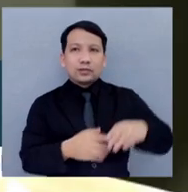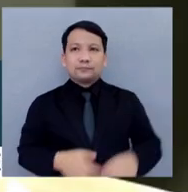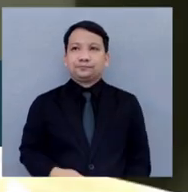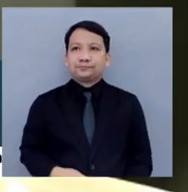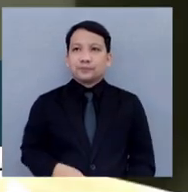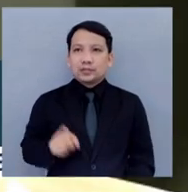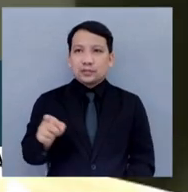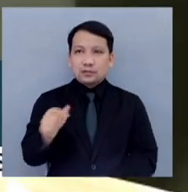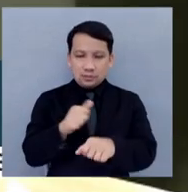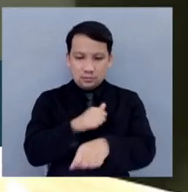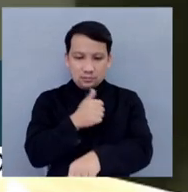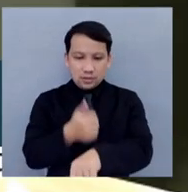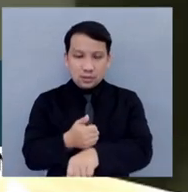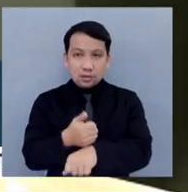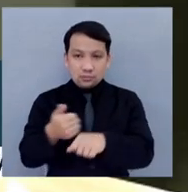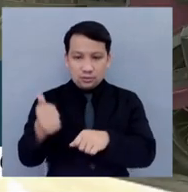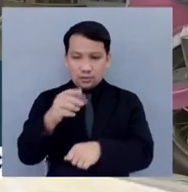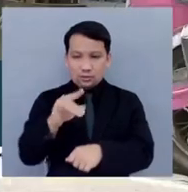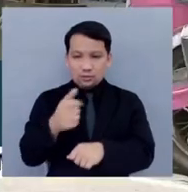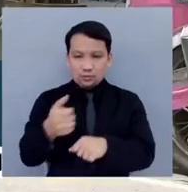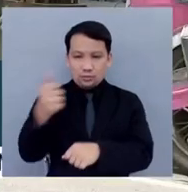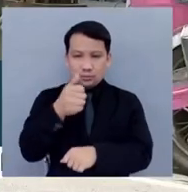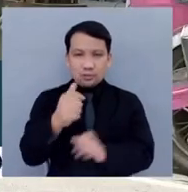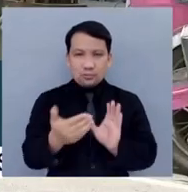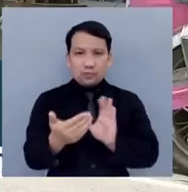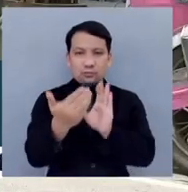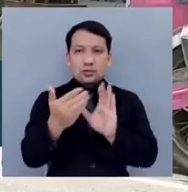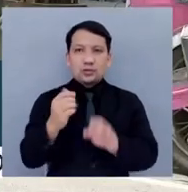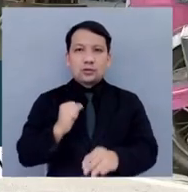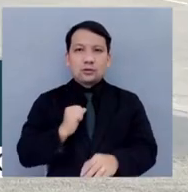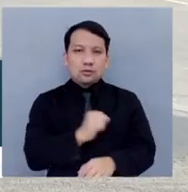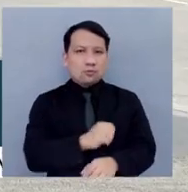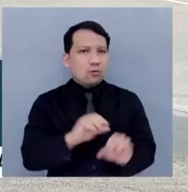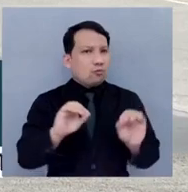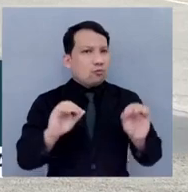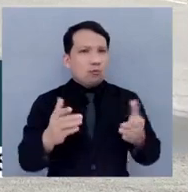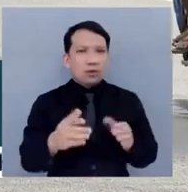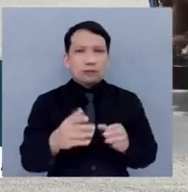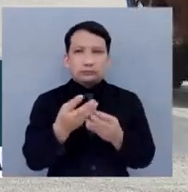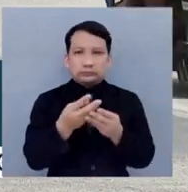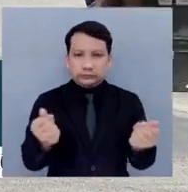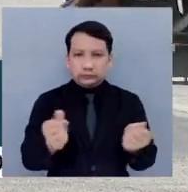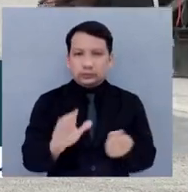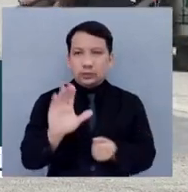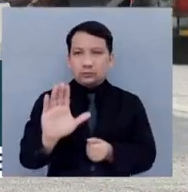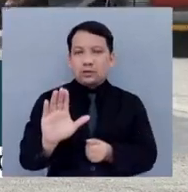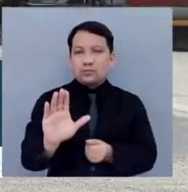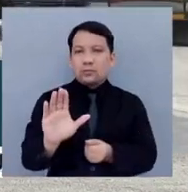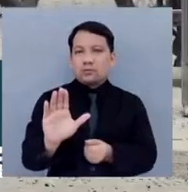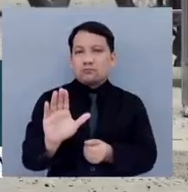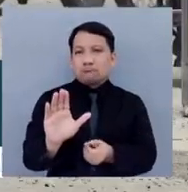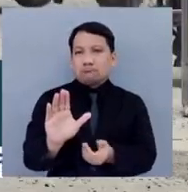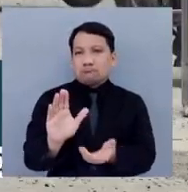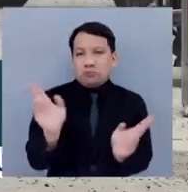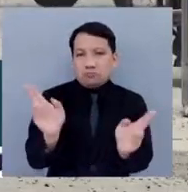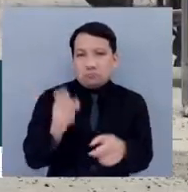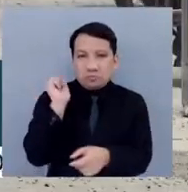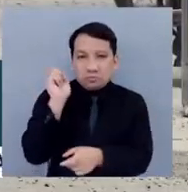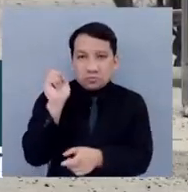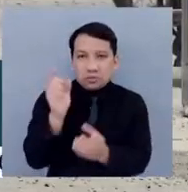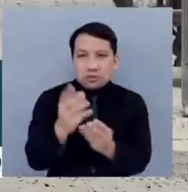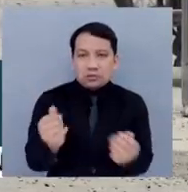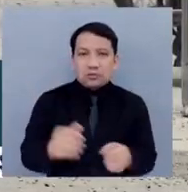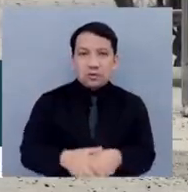Utilia is ready to face the Senate, but he says there are no shortcuts in finding a solution, especially that NAPUCOR, the agency in charge